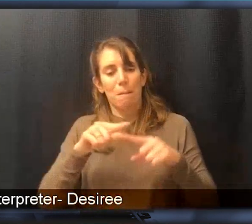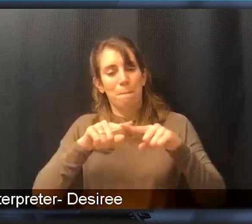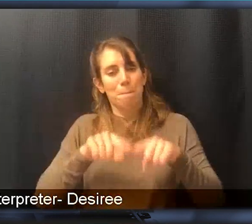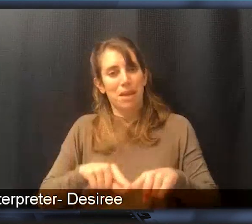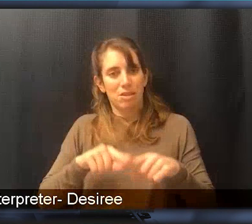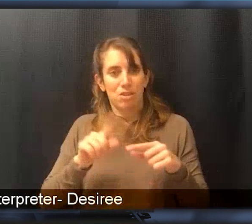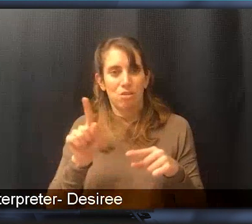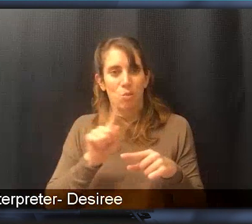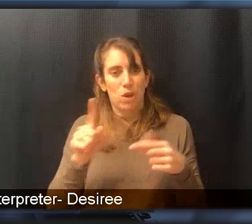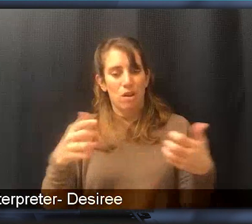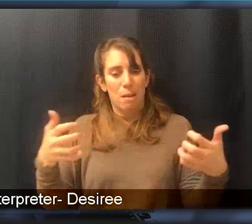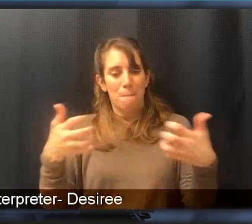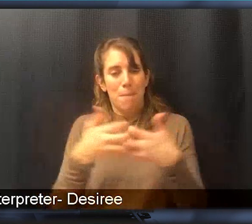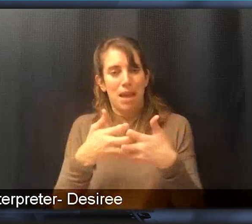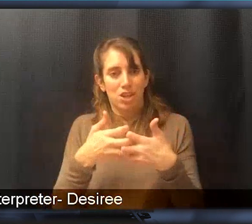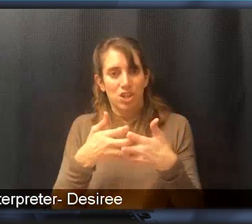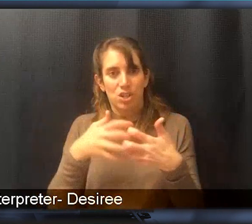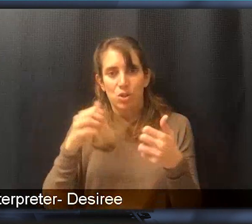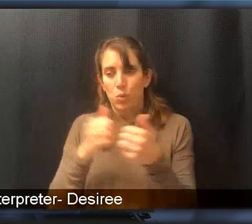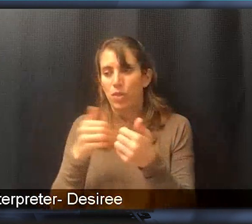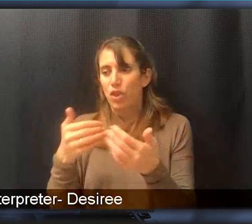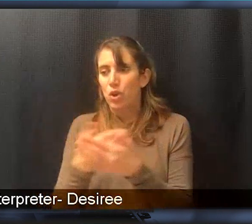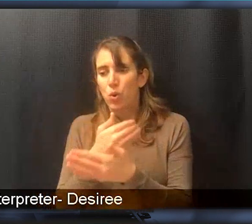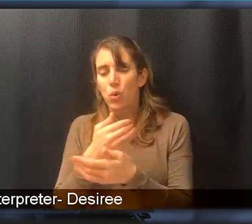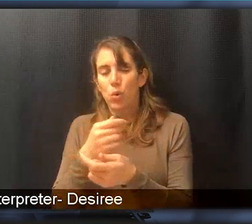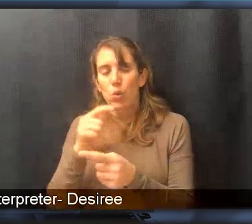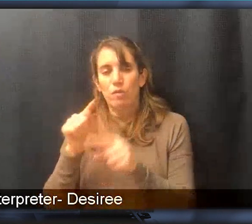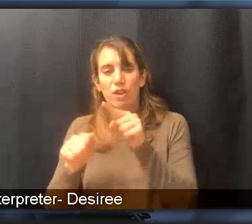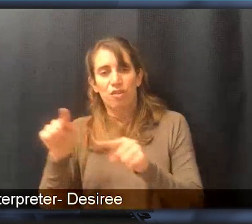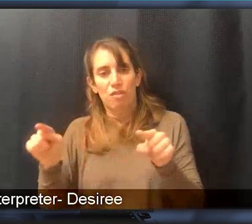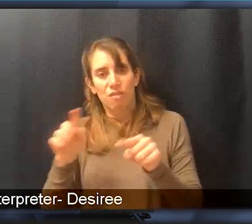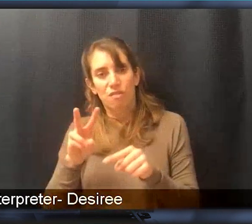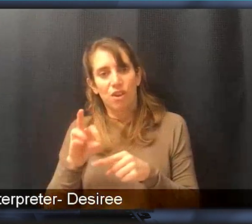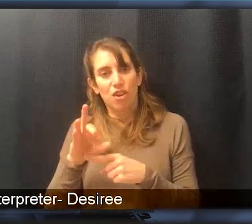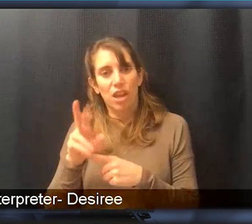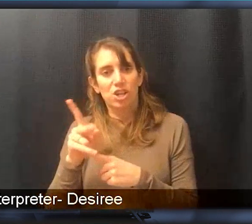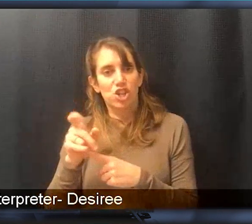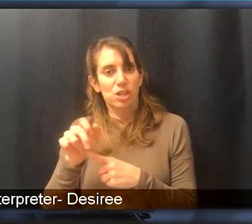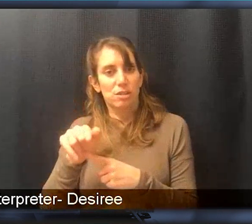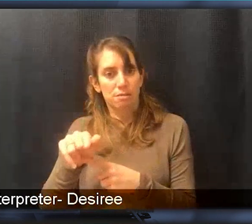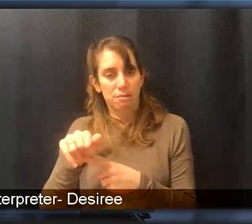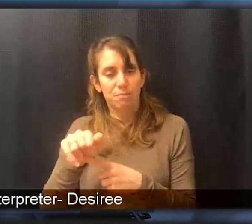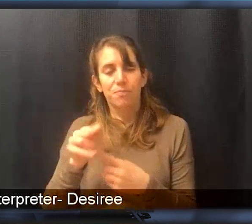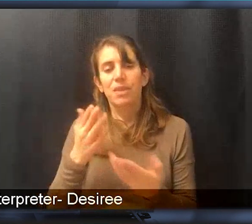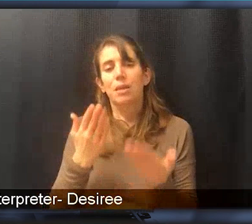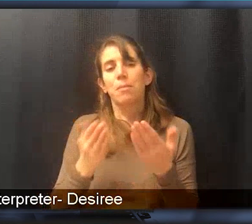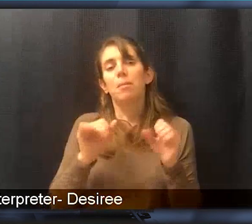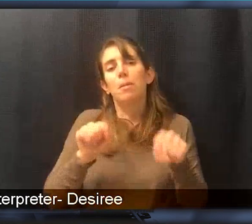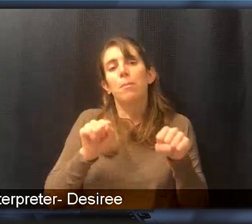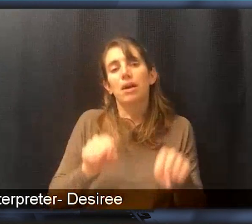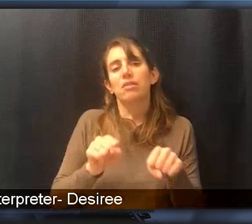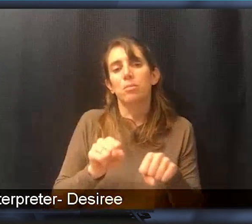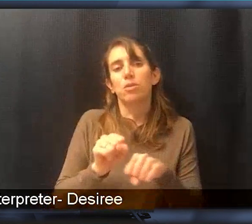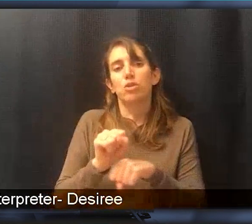think we need to see data in people. It may be possible to overcome some of the decrease in